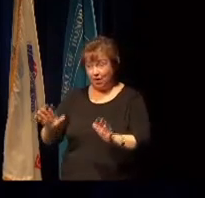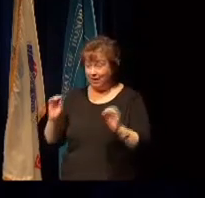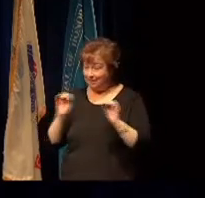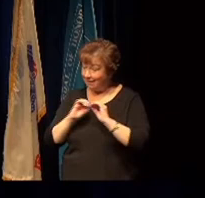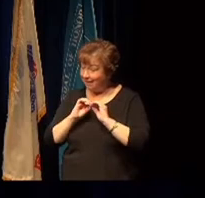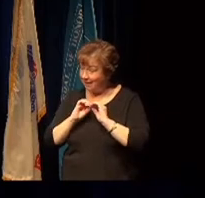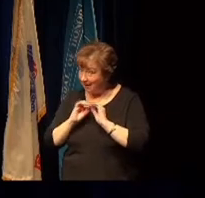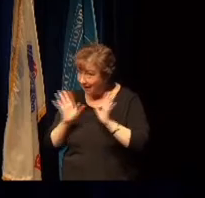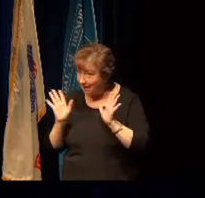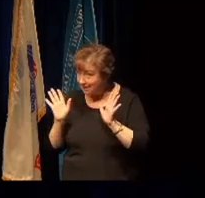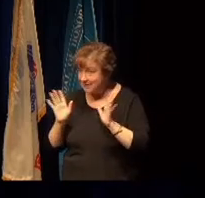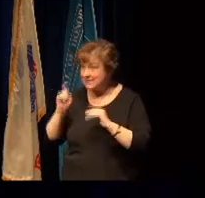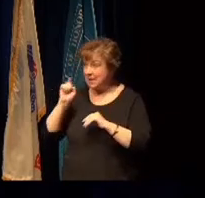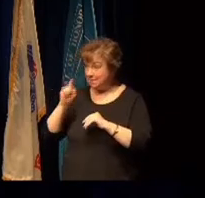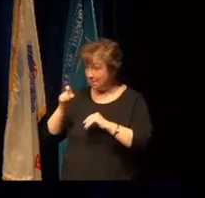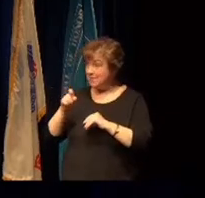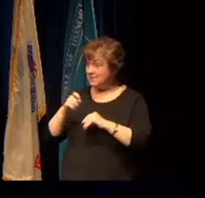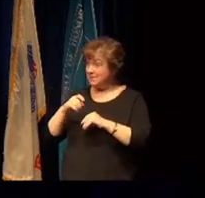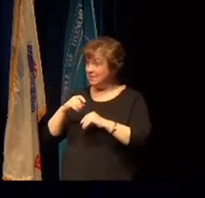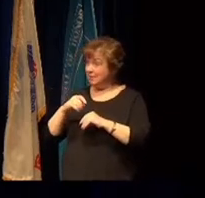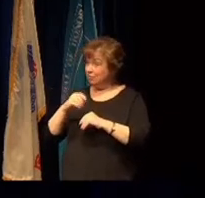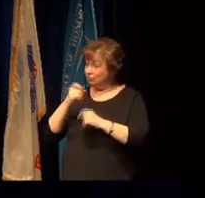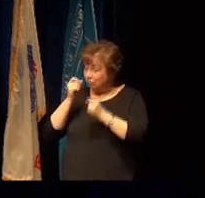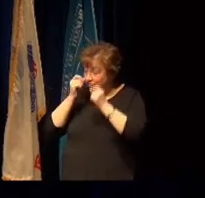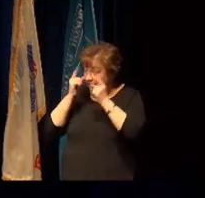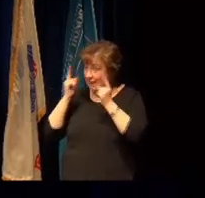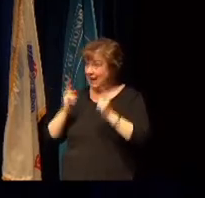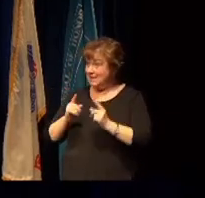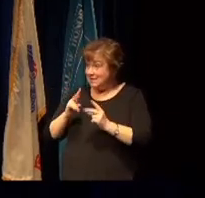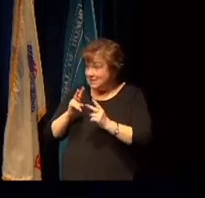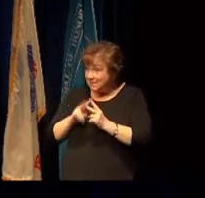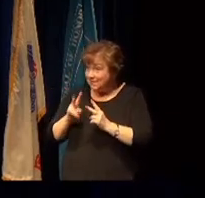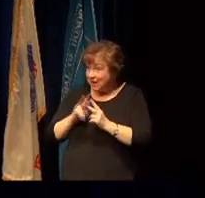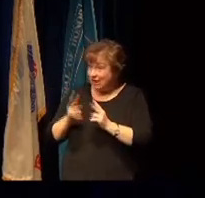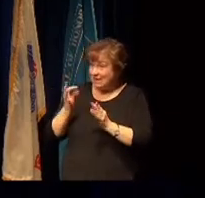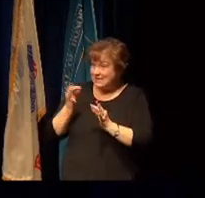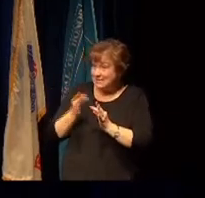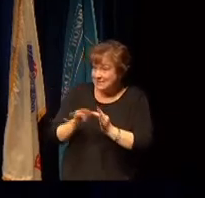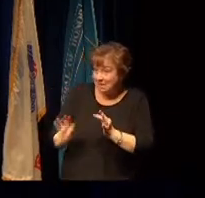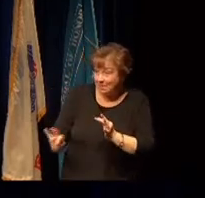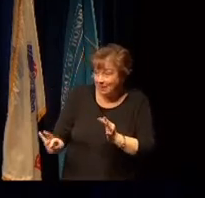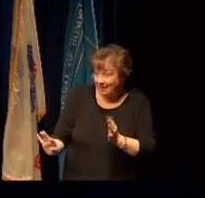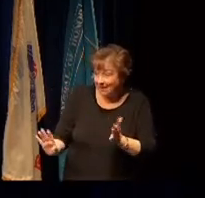can we make it any simpler? It's so simple.